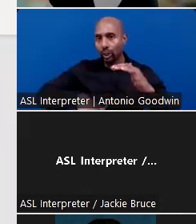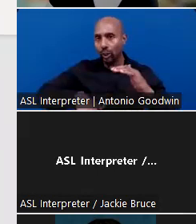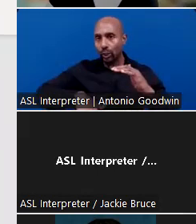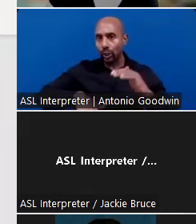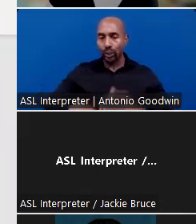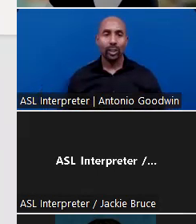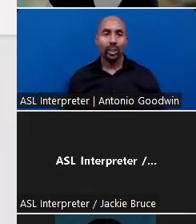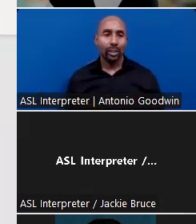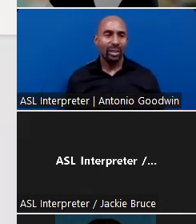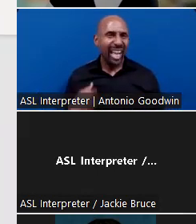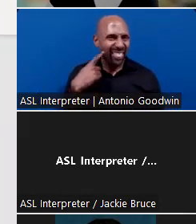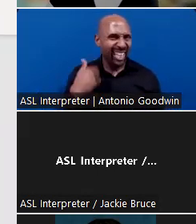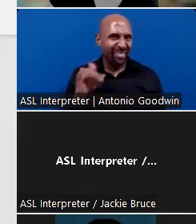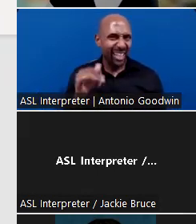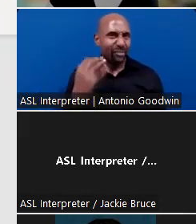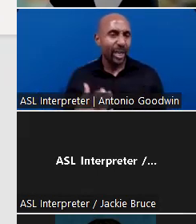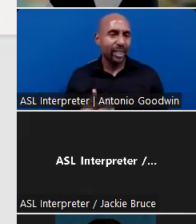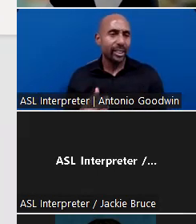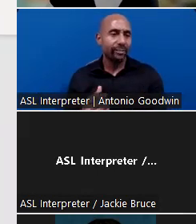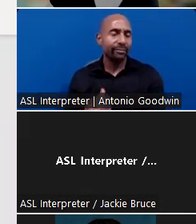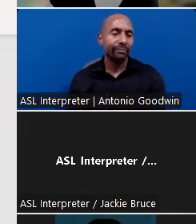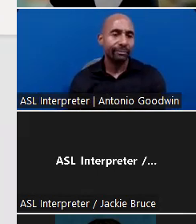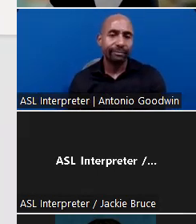hidden. Let me pull it up.